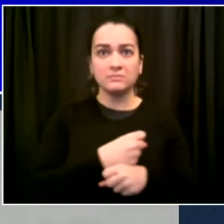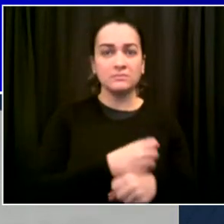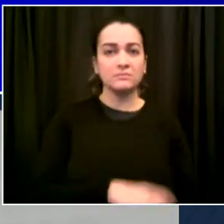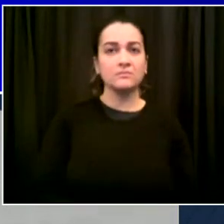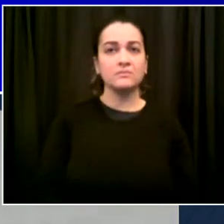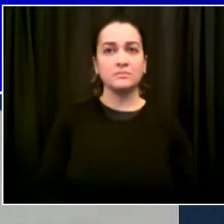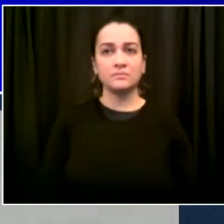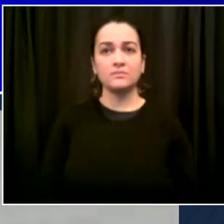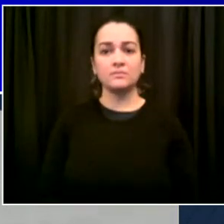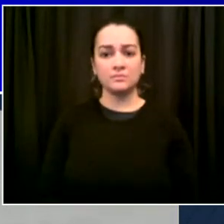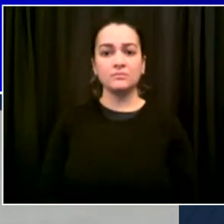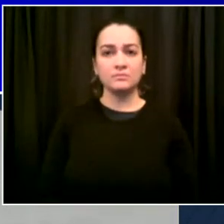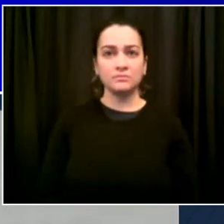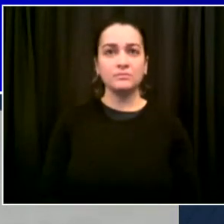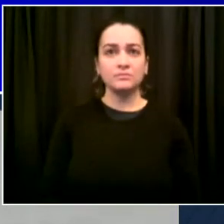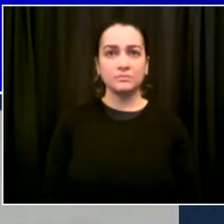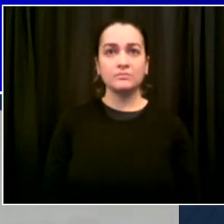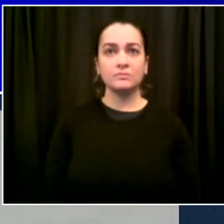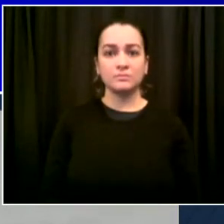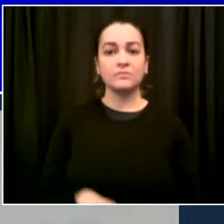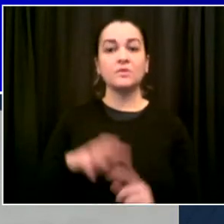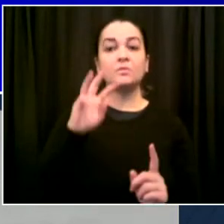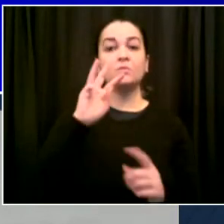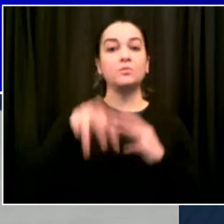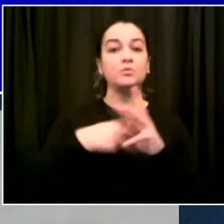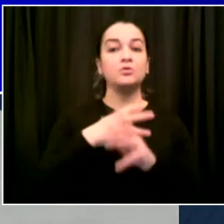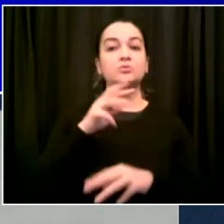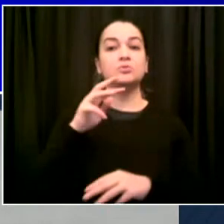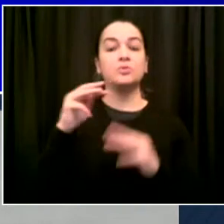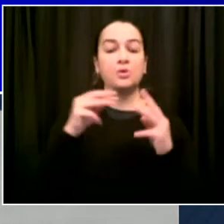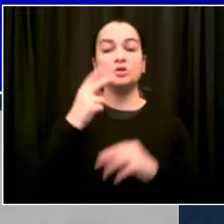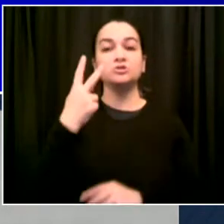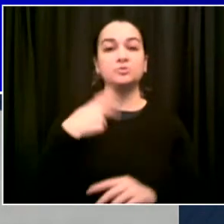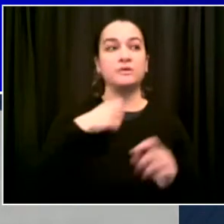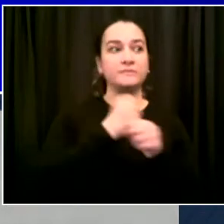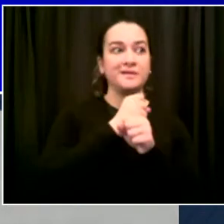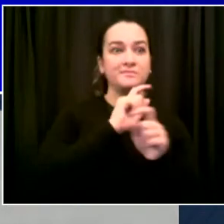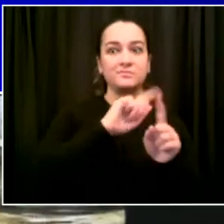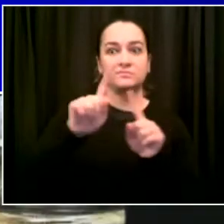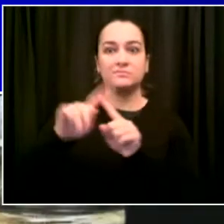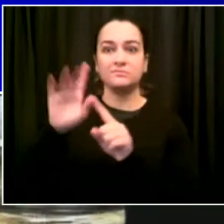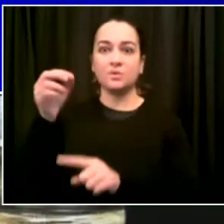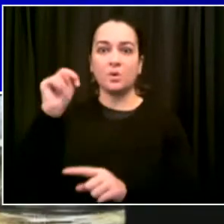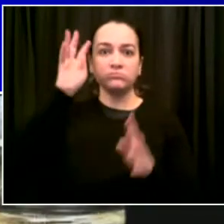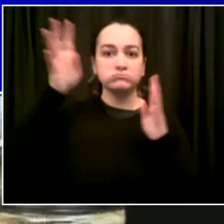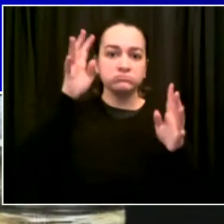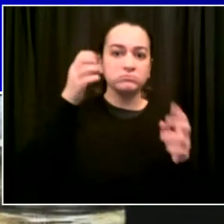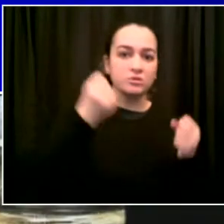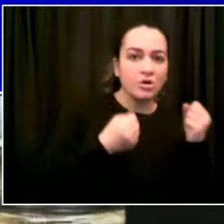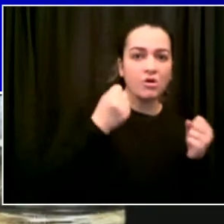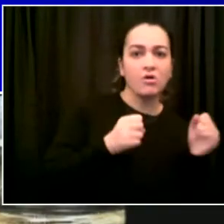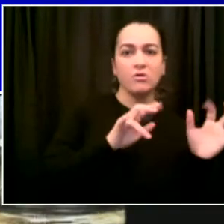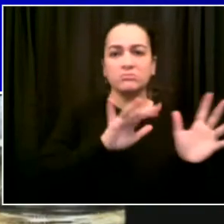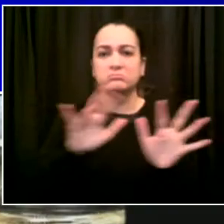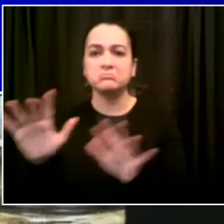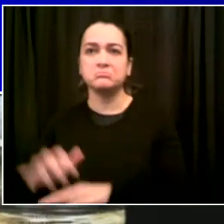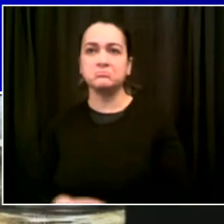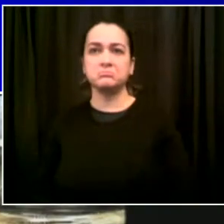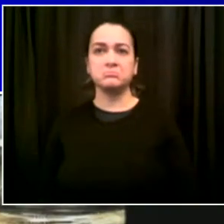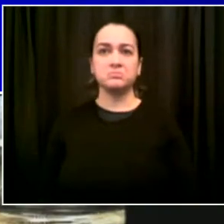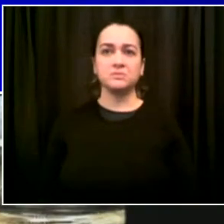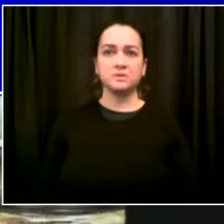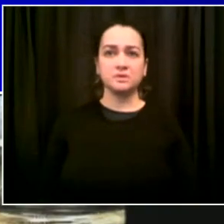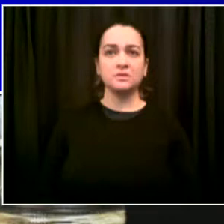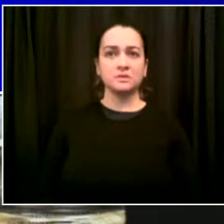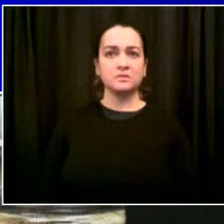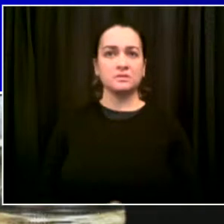the companies that right now they already know how to make vaccines. They already do pharmaceuticals. They already do life sciences. We need